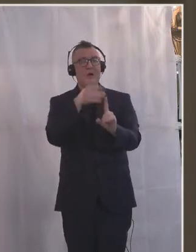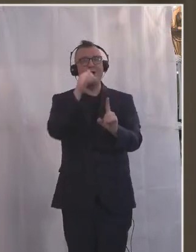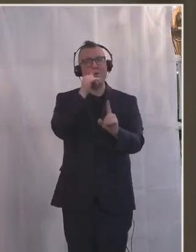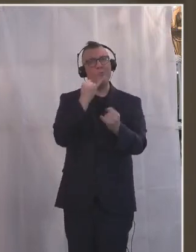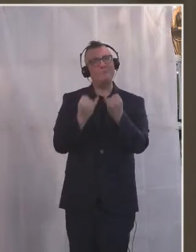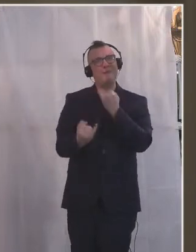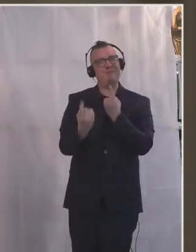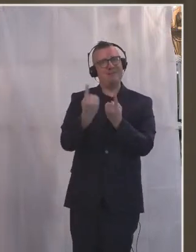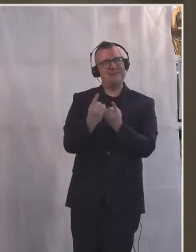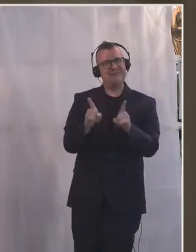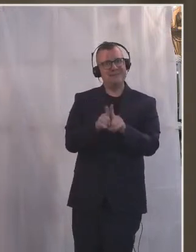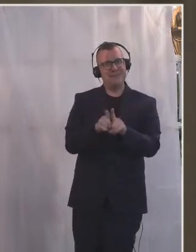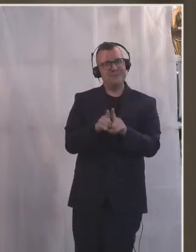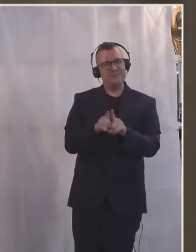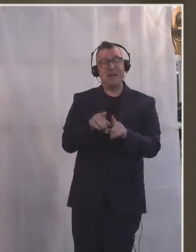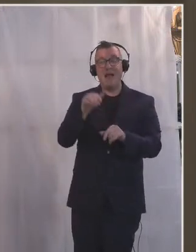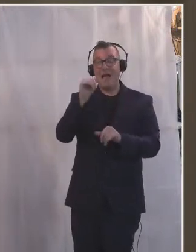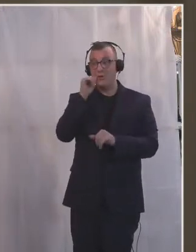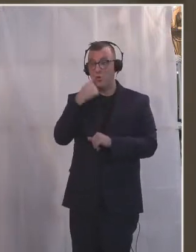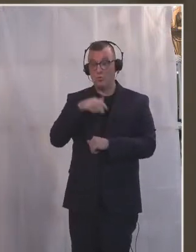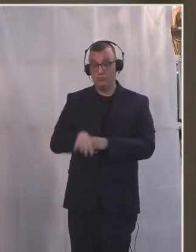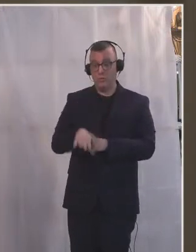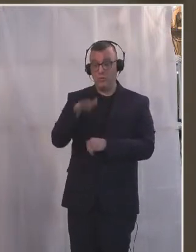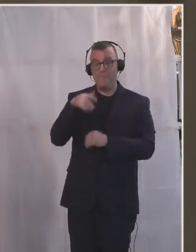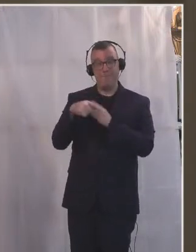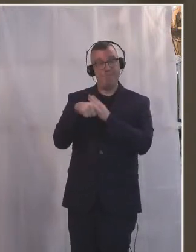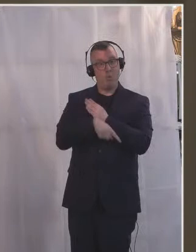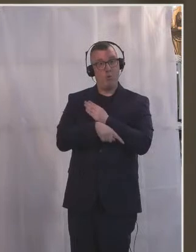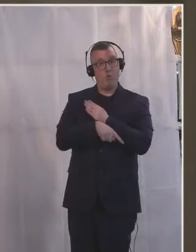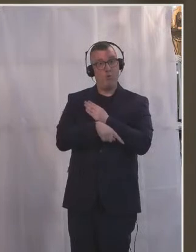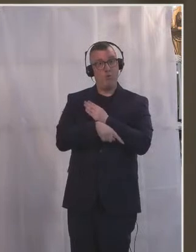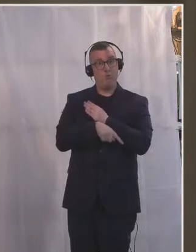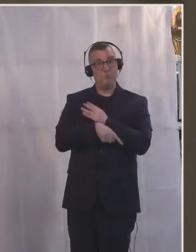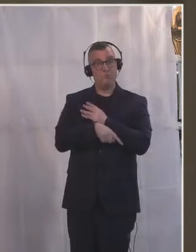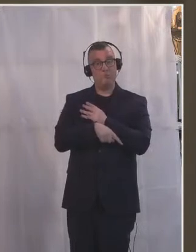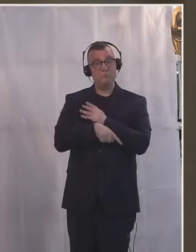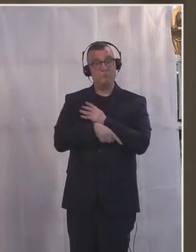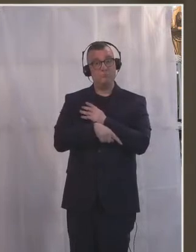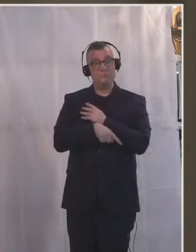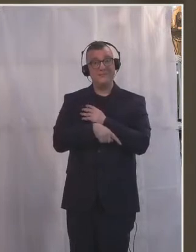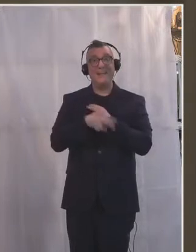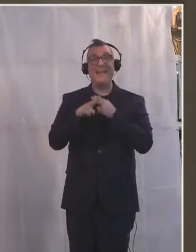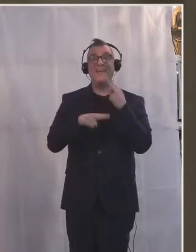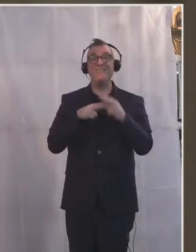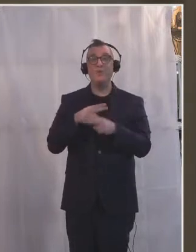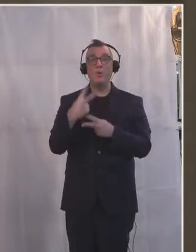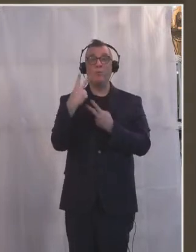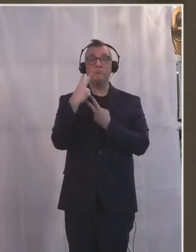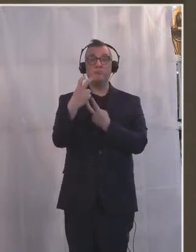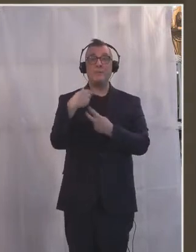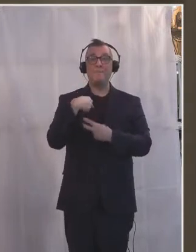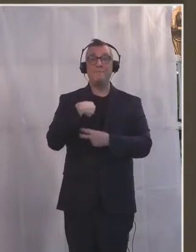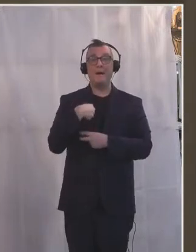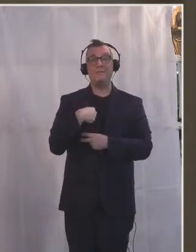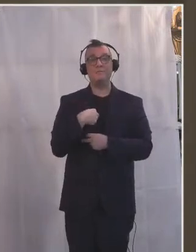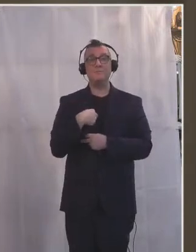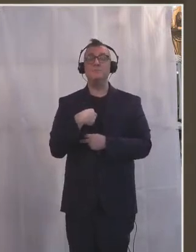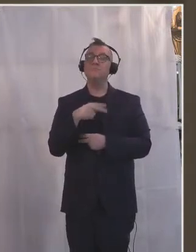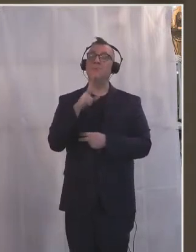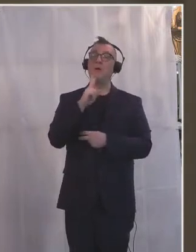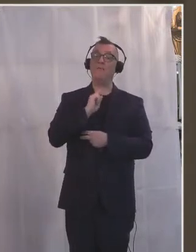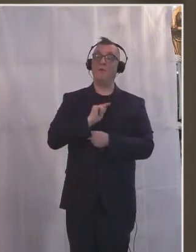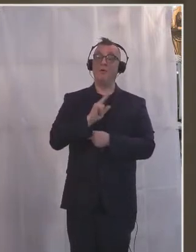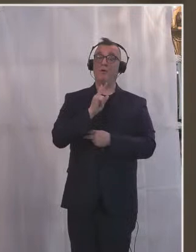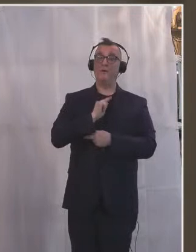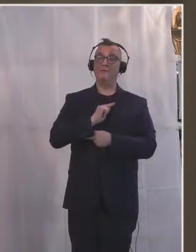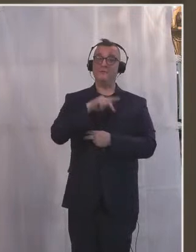come from an economically challenged background, one that you wouldn't guess by listening to my developed over the years